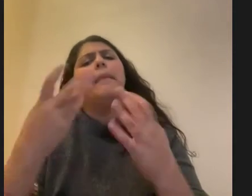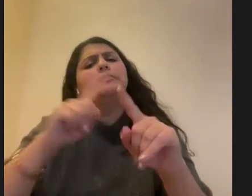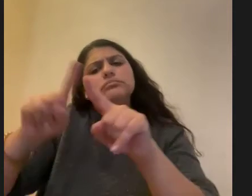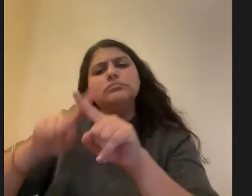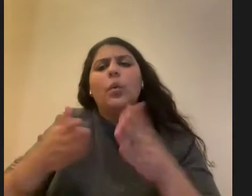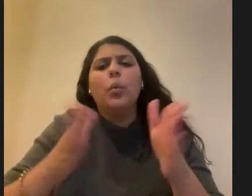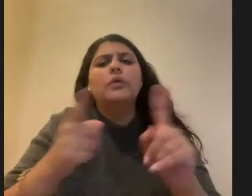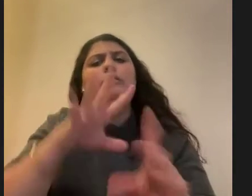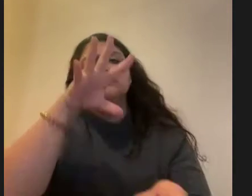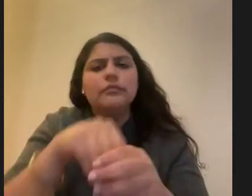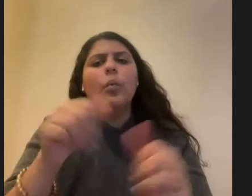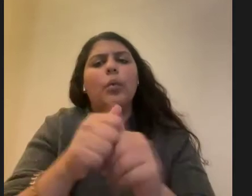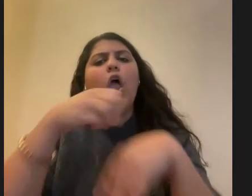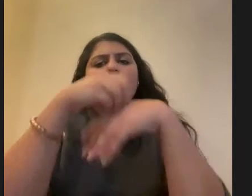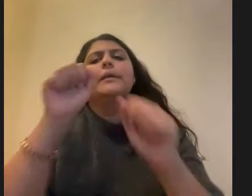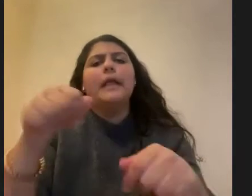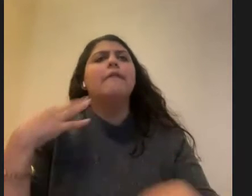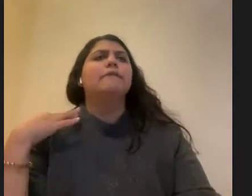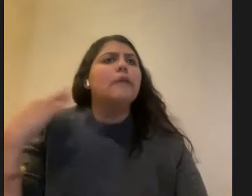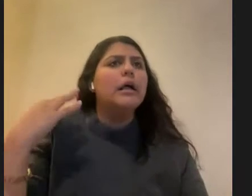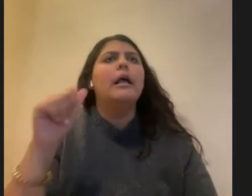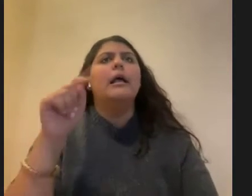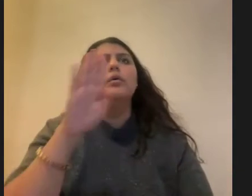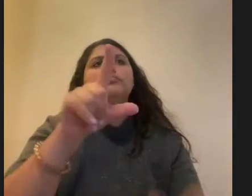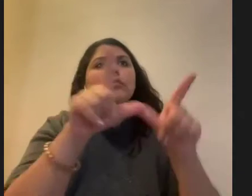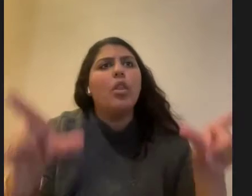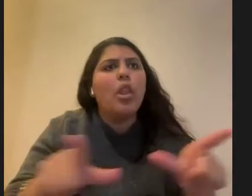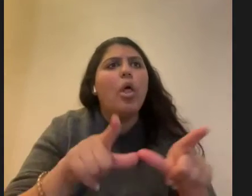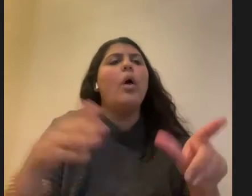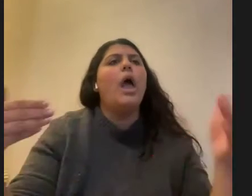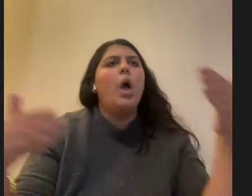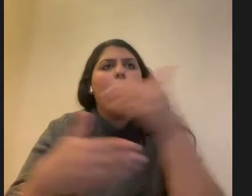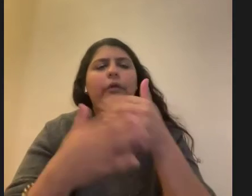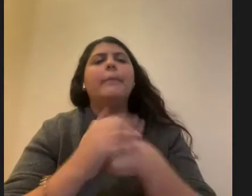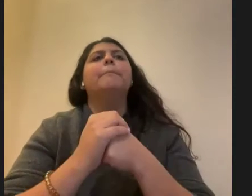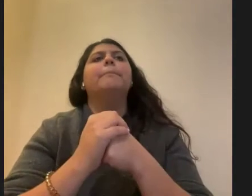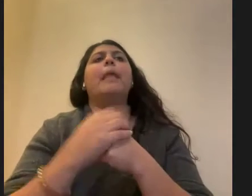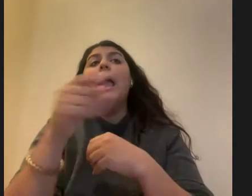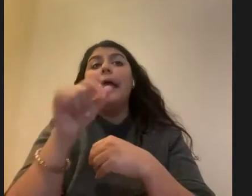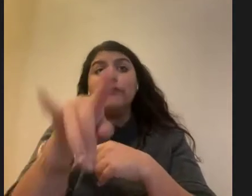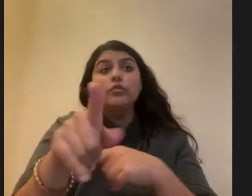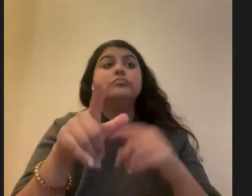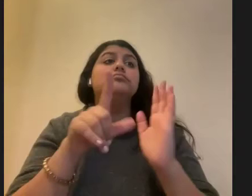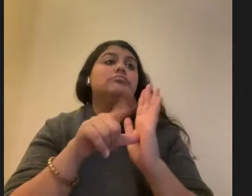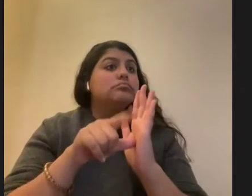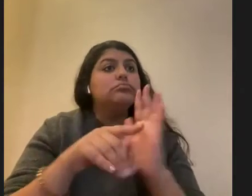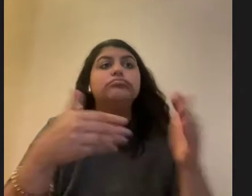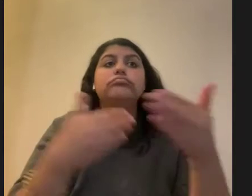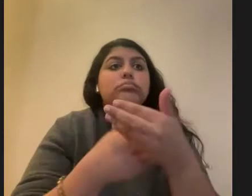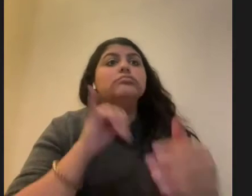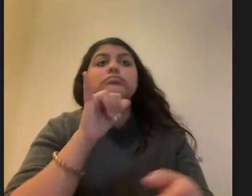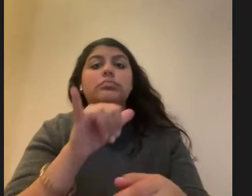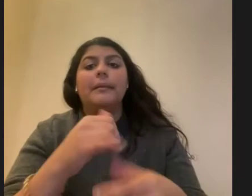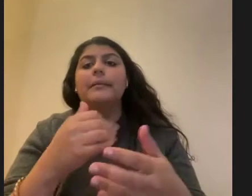with octopuses. You could start volunteering at your local aquarium. And if you do that long enough, you can eventually, I mean, aquariums now aren't